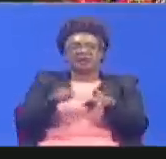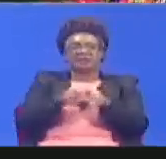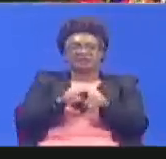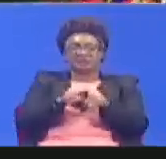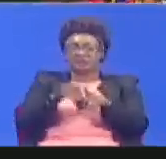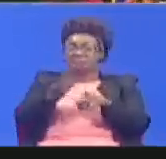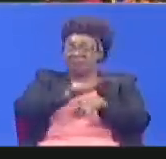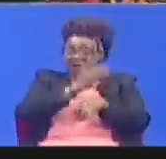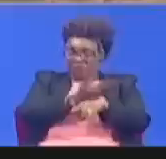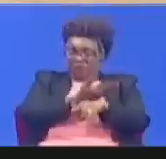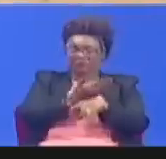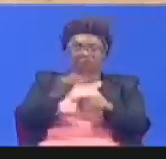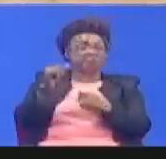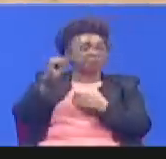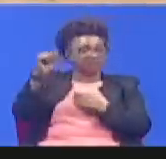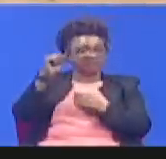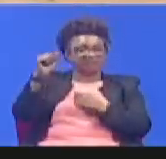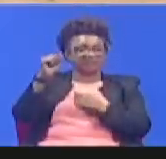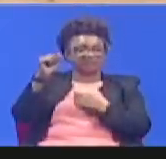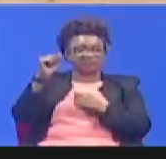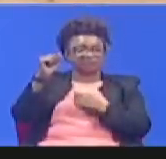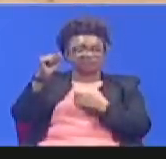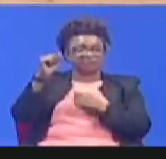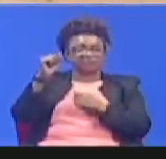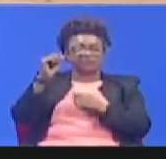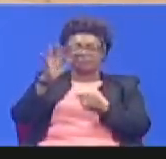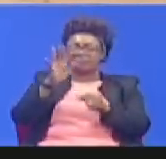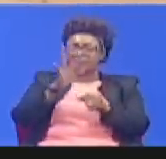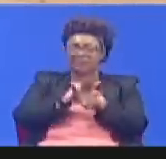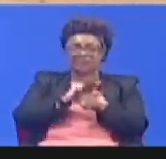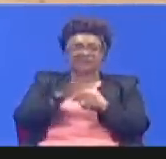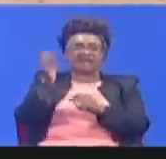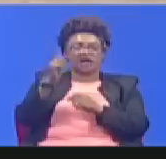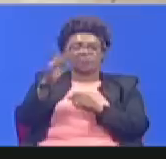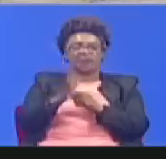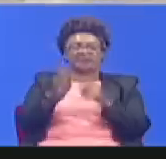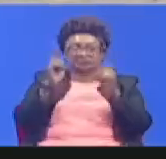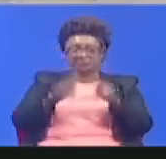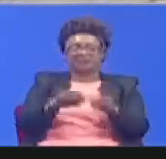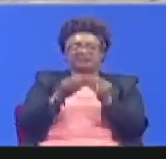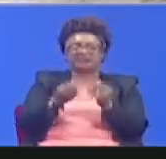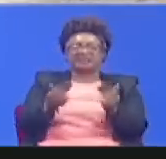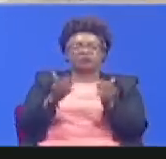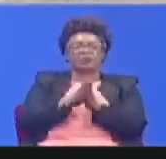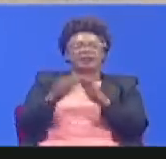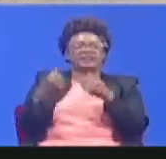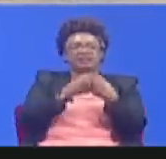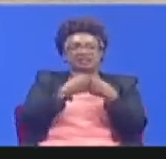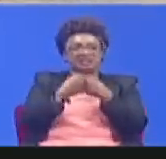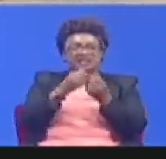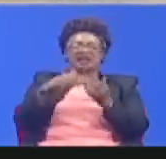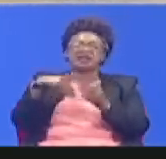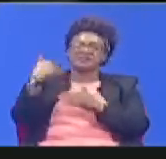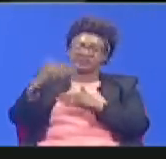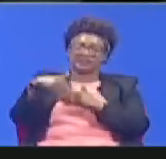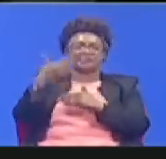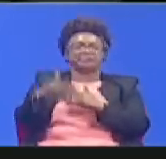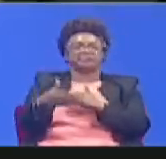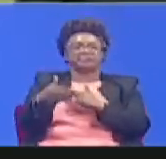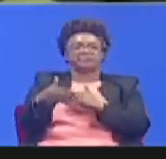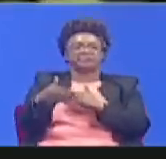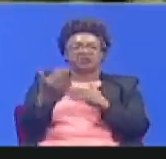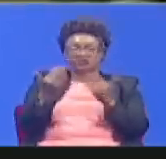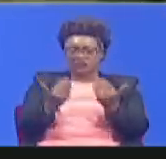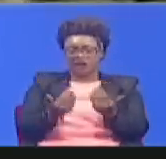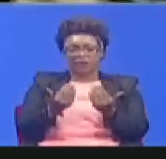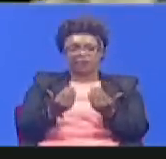be politic, many a Nairobian have to deal with the challenges year in, year out. For now,